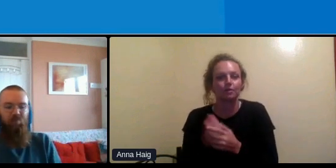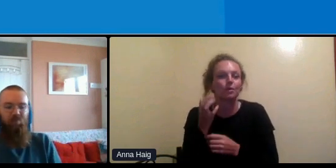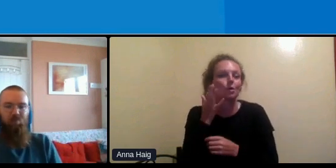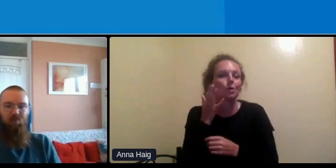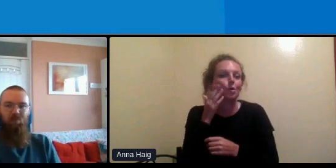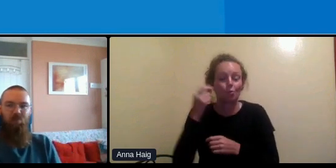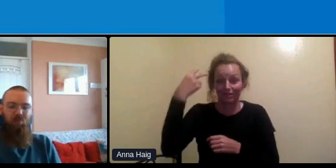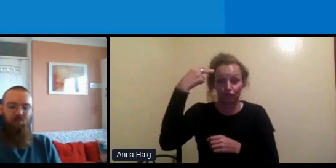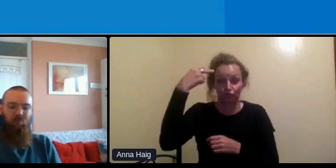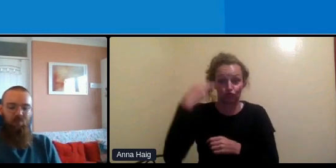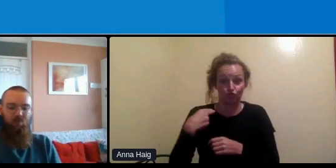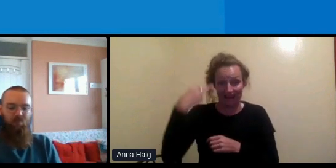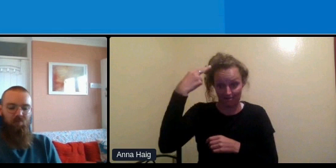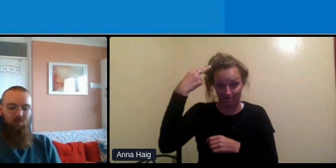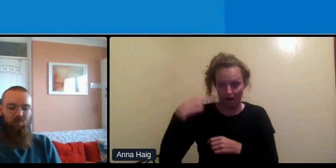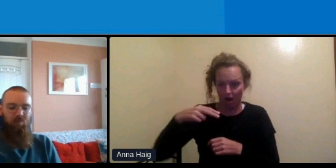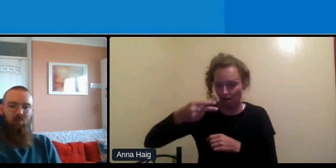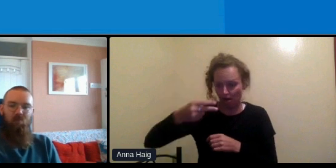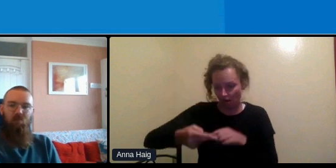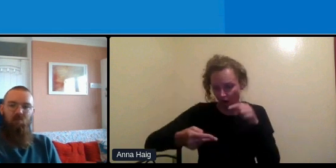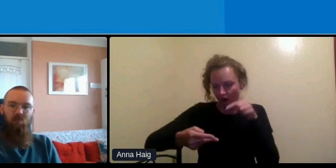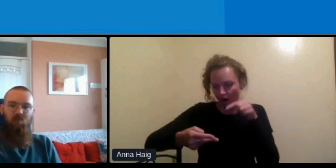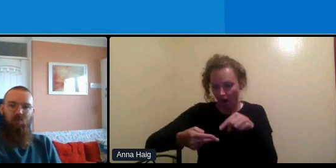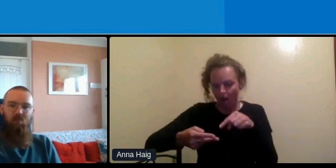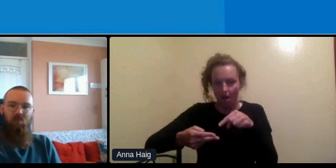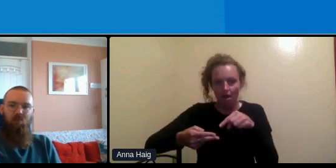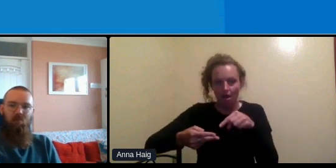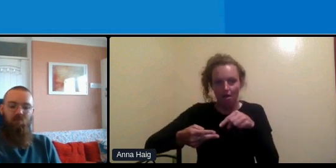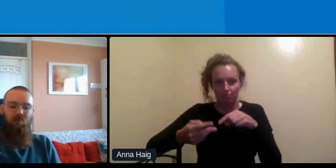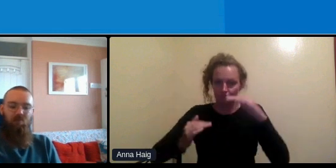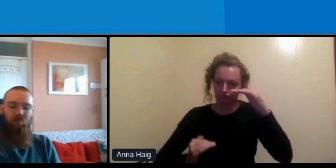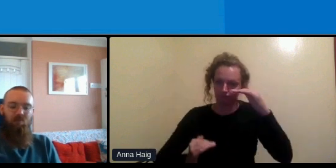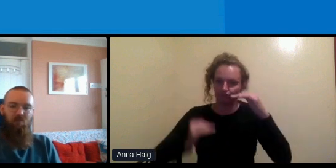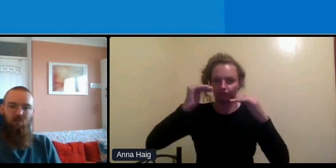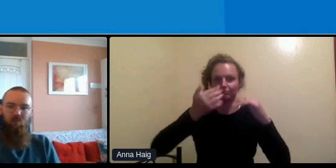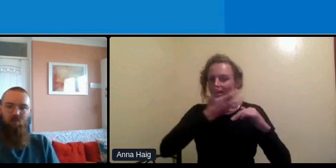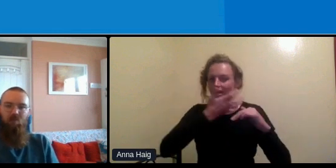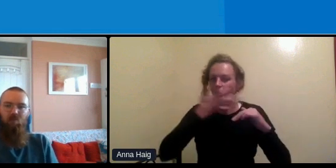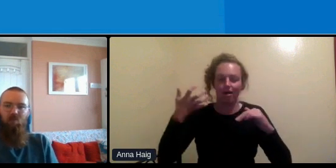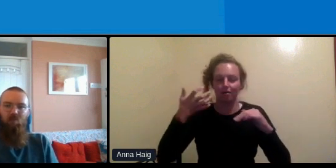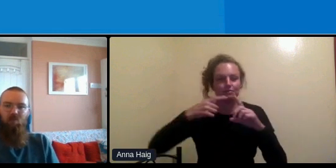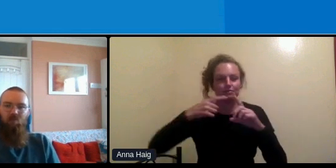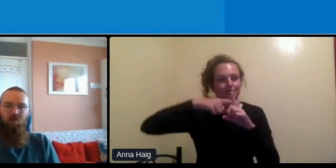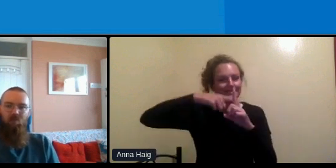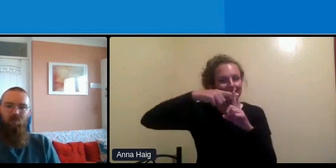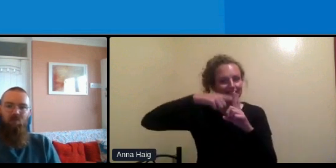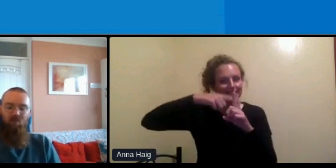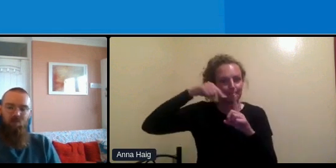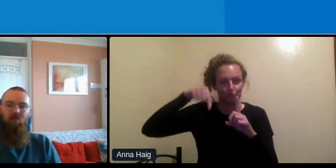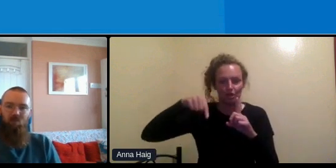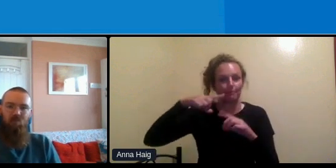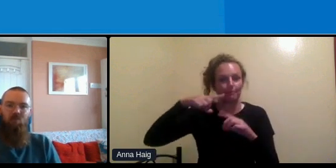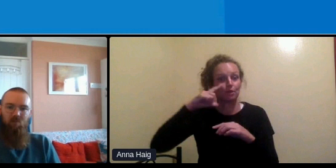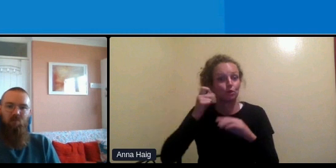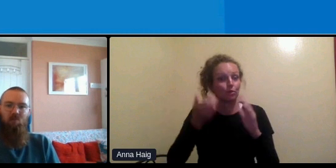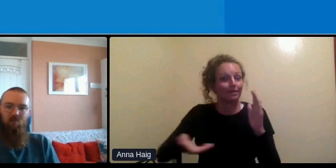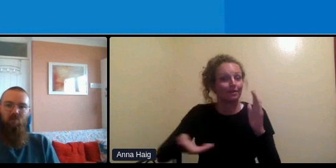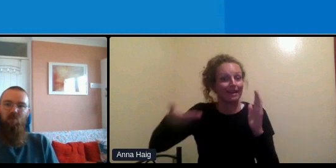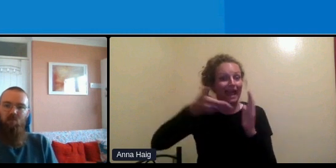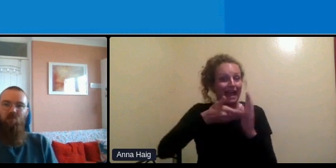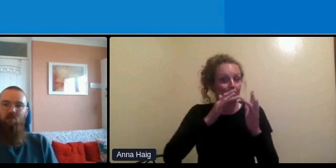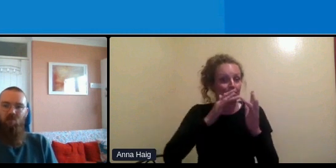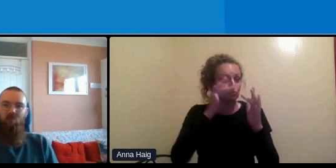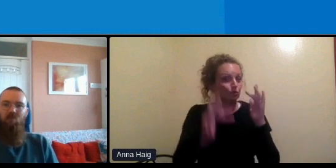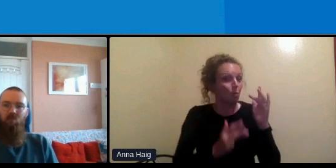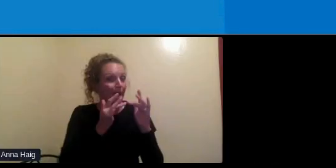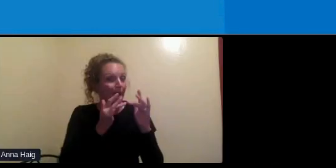right temperature, they make a beep. You could have added that to the specification or the detail on the website. That would have been quite easy to do.